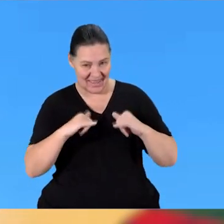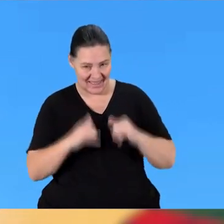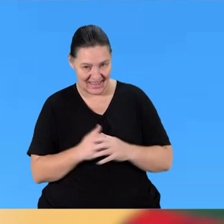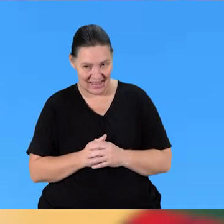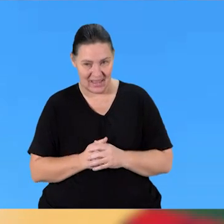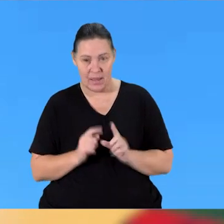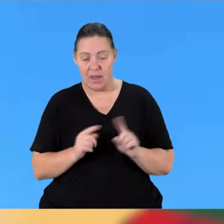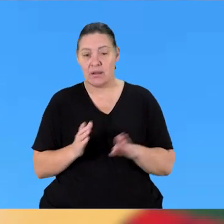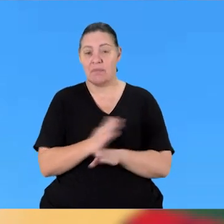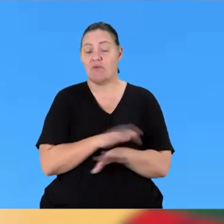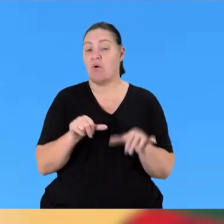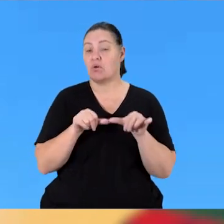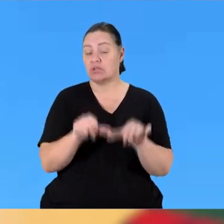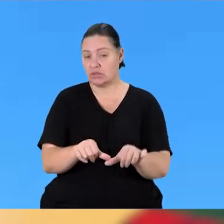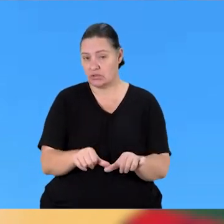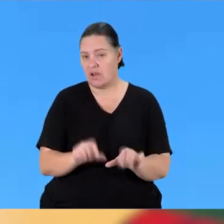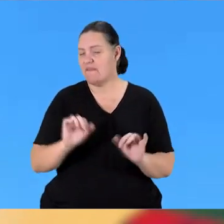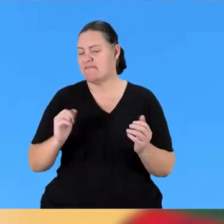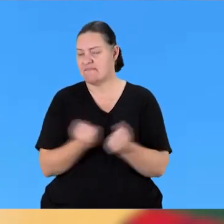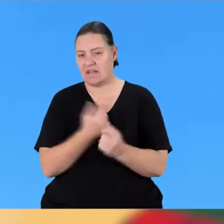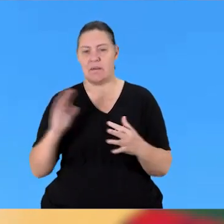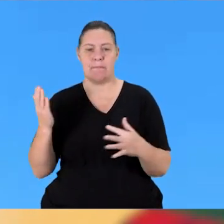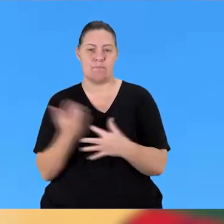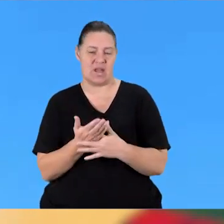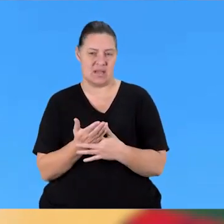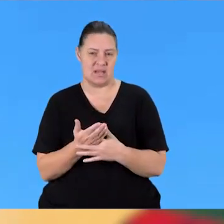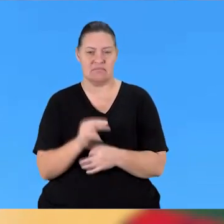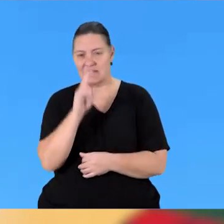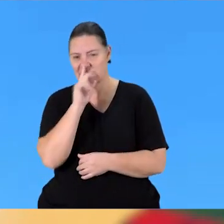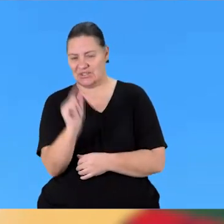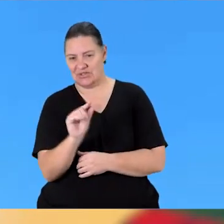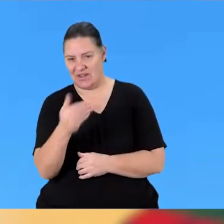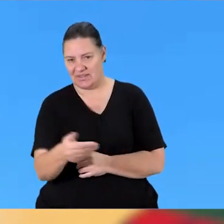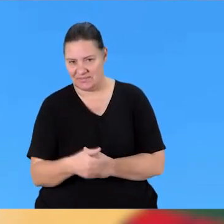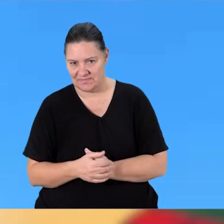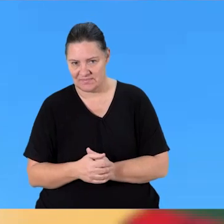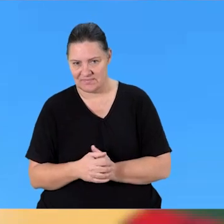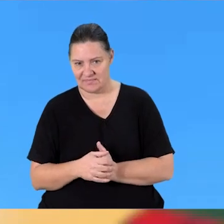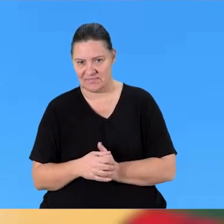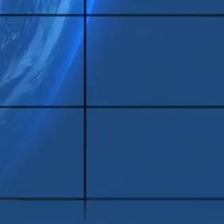But then before we continue, we are quickly going to take an ad break, and I'll see you just after this.